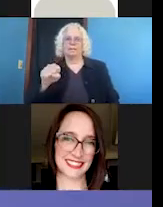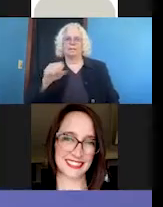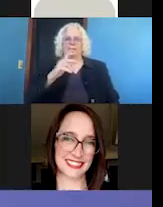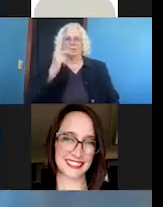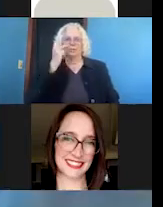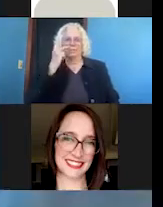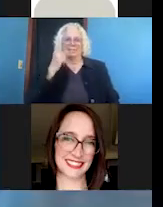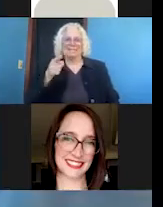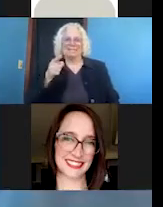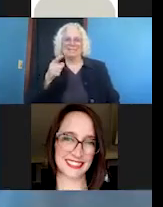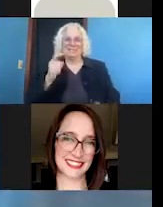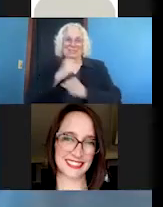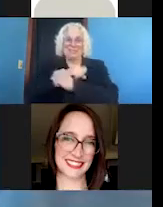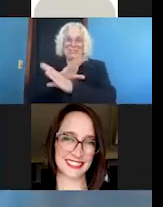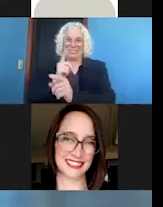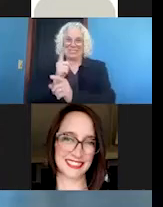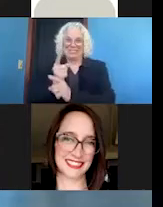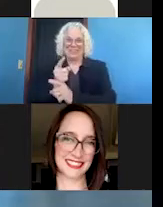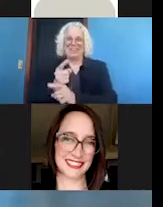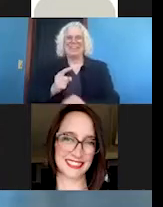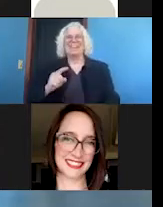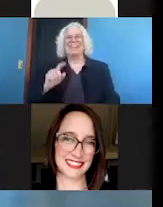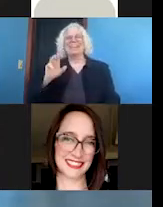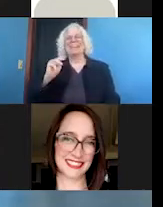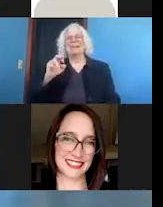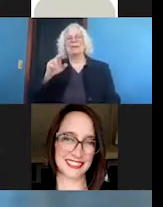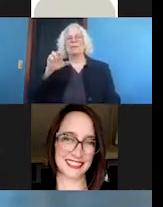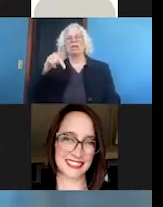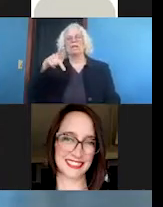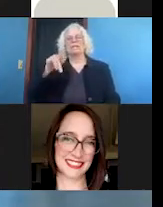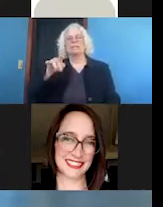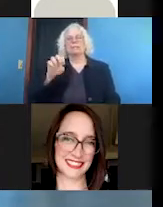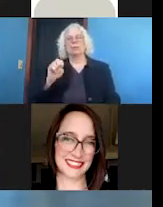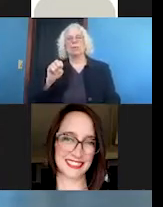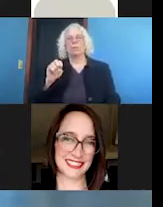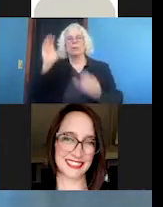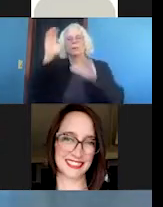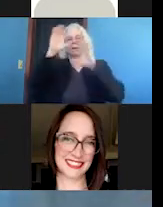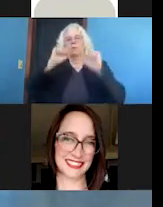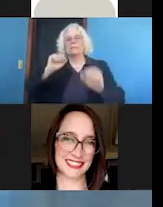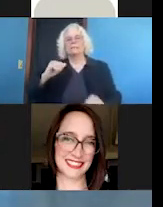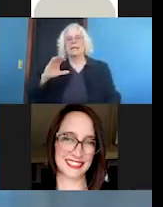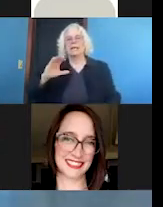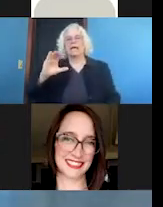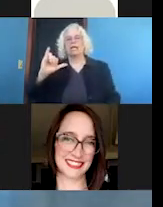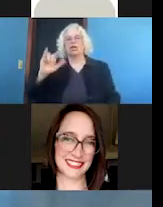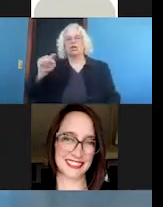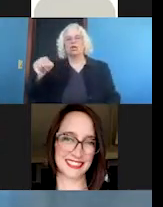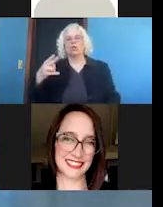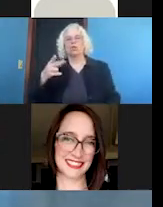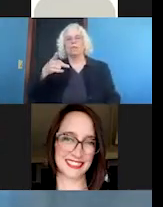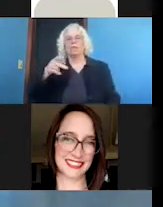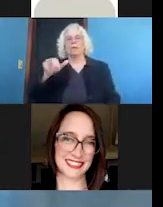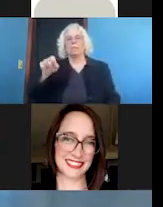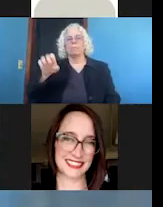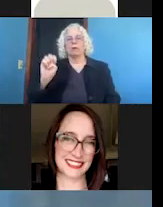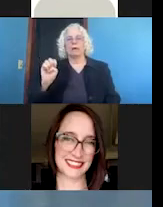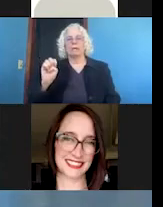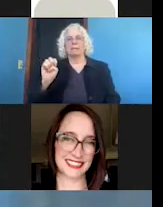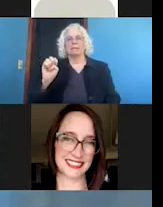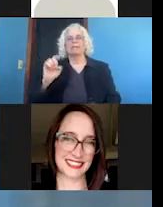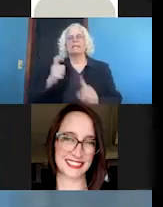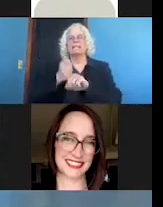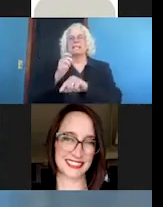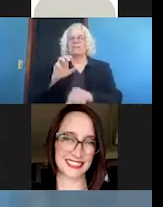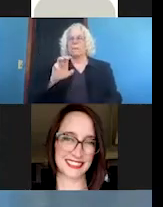invitation to join you today. My name is Marcus Pope. I'm the incoming president at Youth Prize. Youth Prize is an intermediary founded by the McKnight Foundation